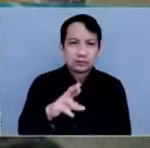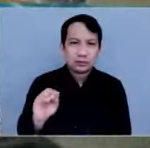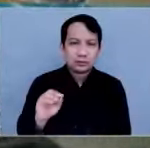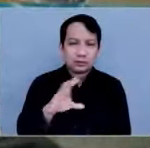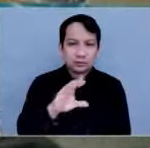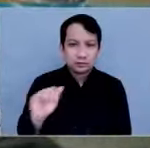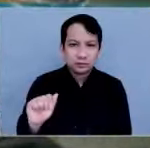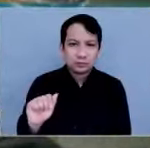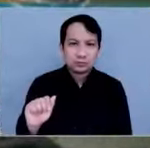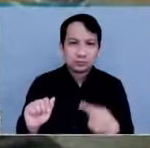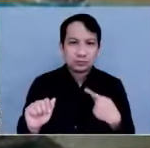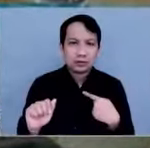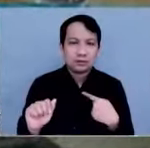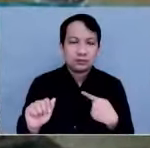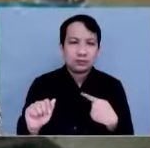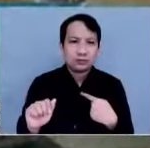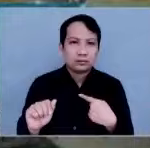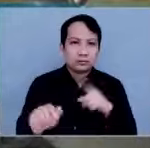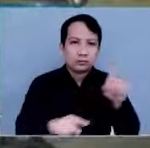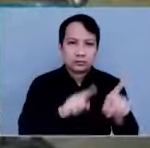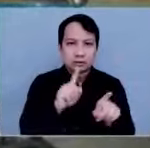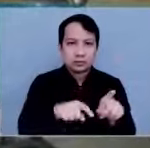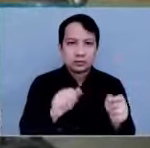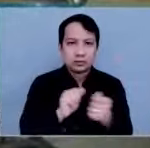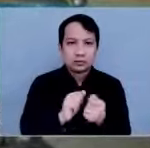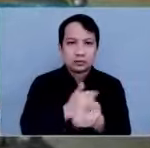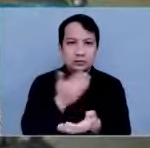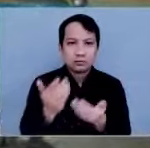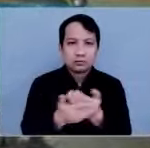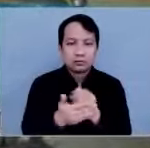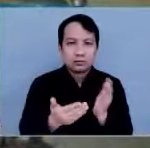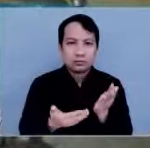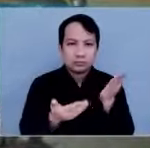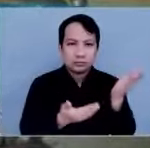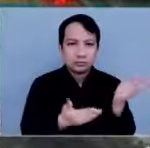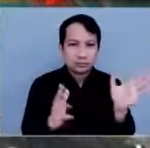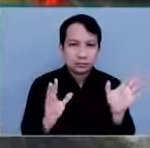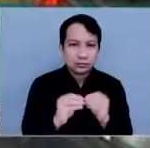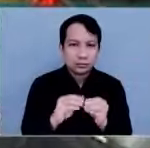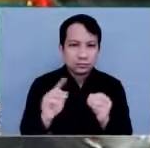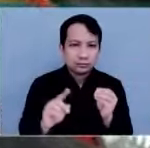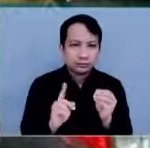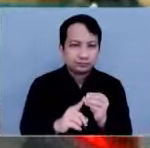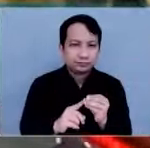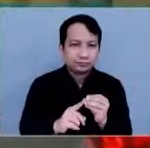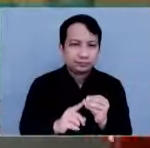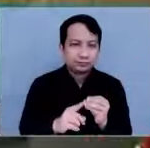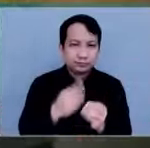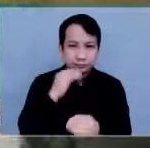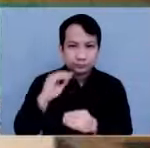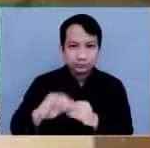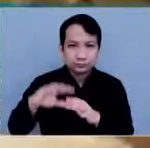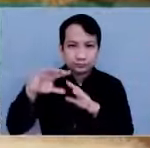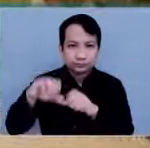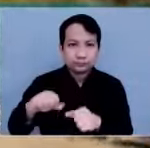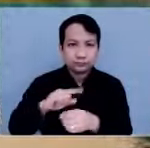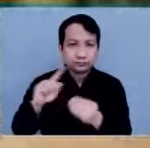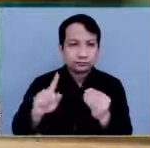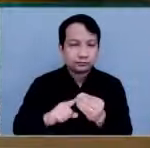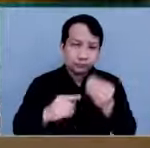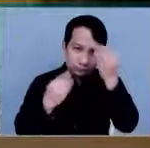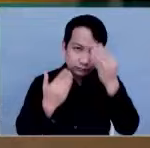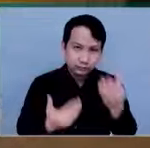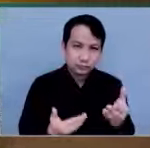Appeals to question the finding of probable the validity of the warrant of arrest as well as information.